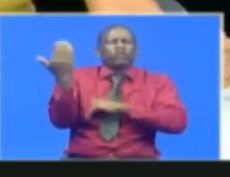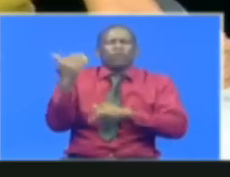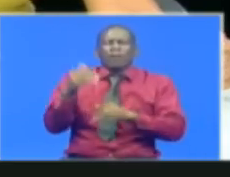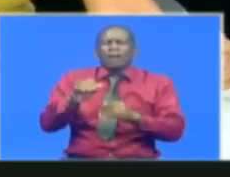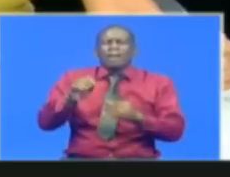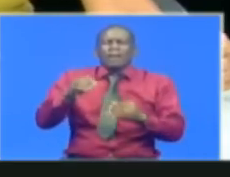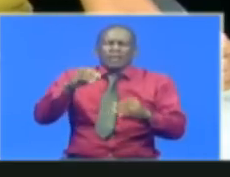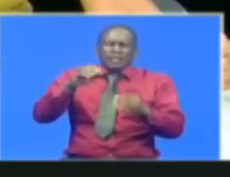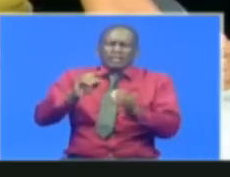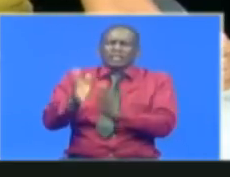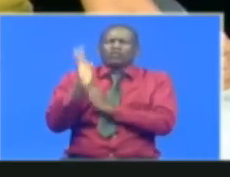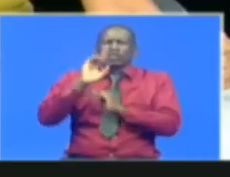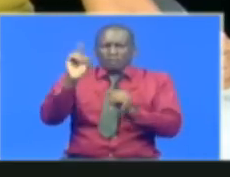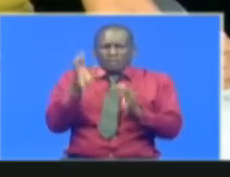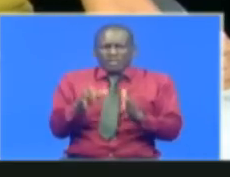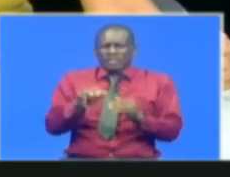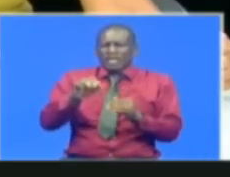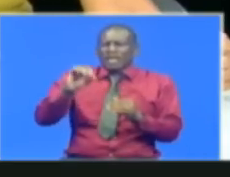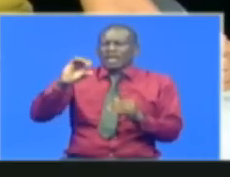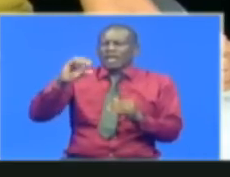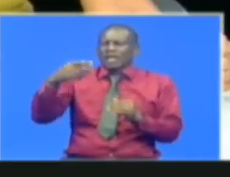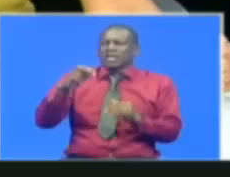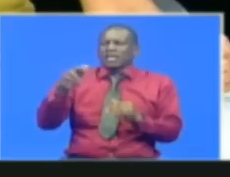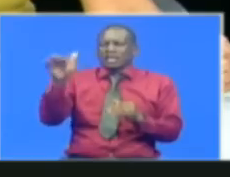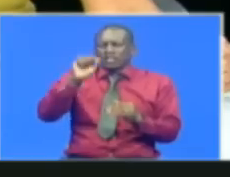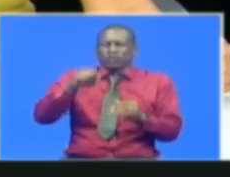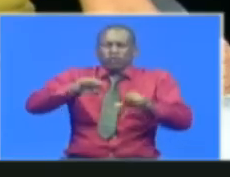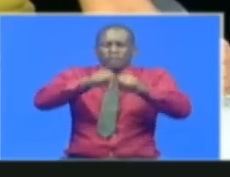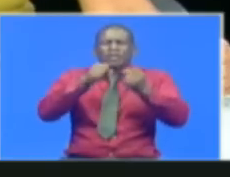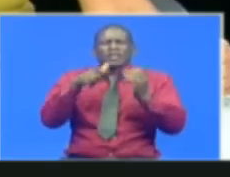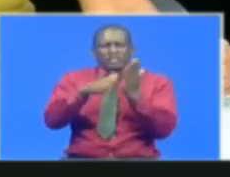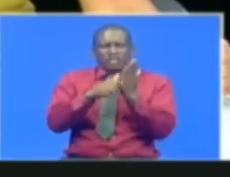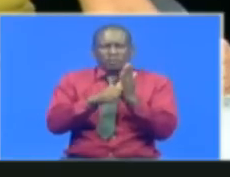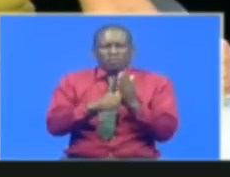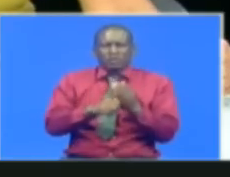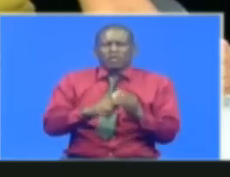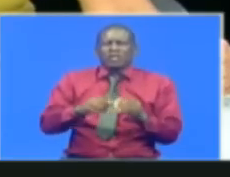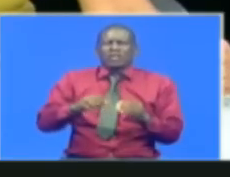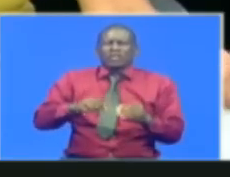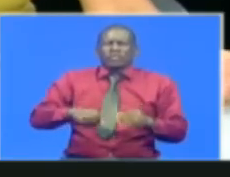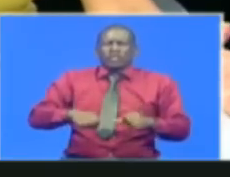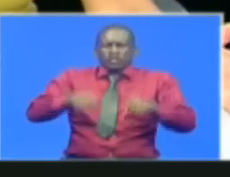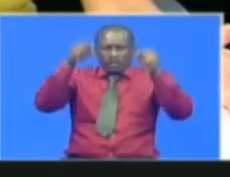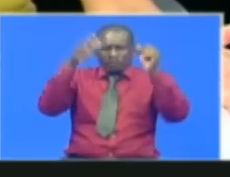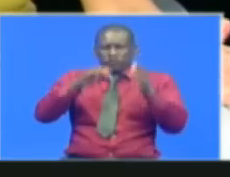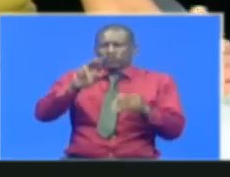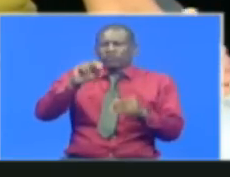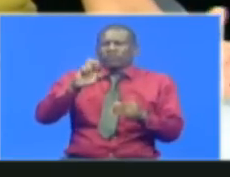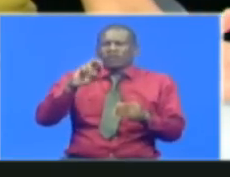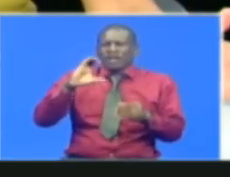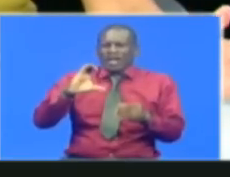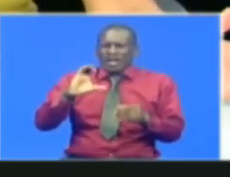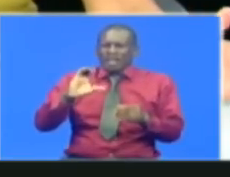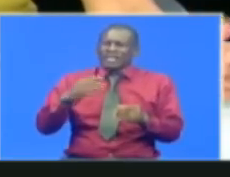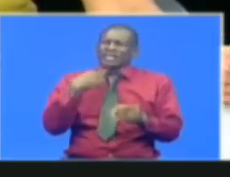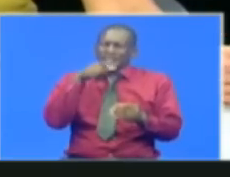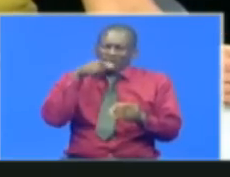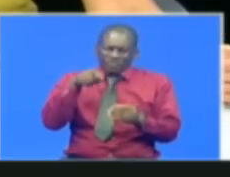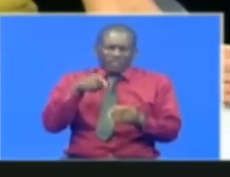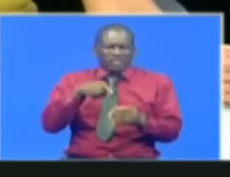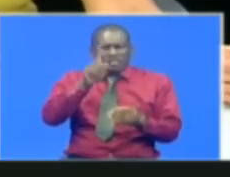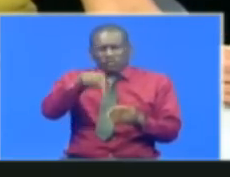as damages for defamation. Karua says the decision was unfair since Murungaru had been removed from office over these